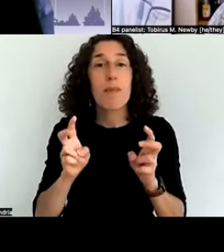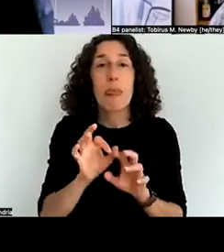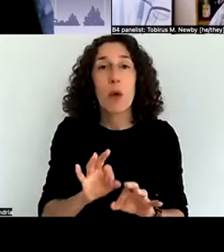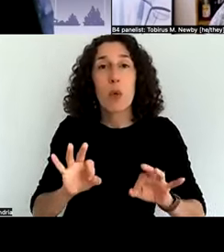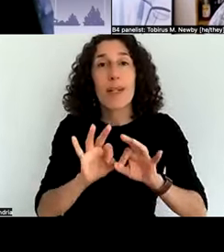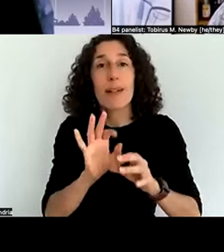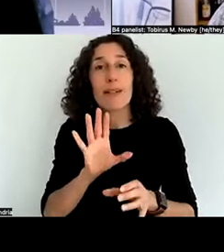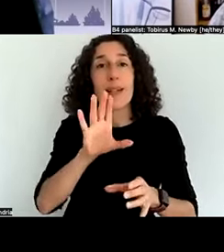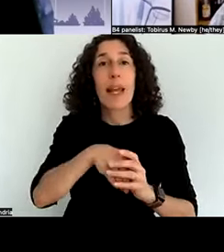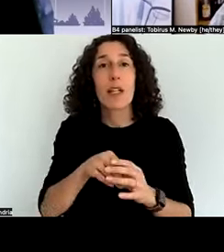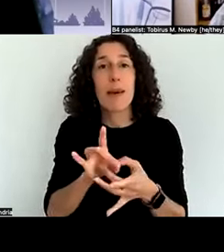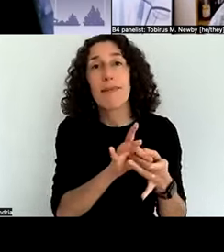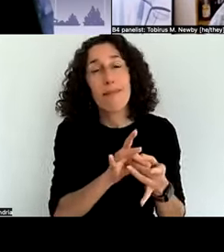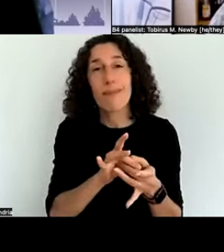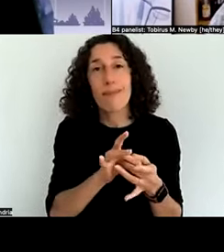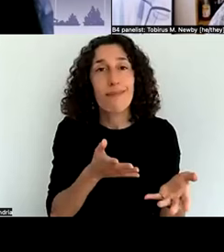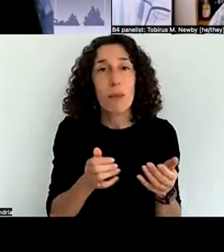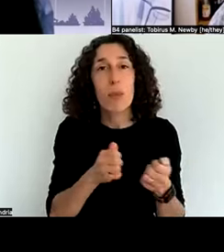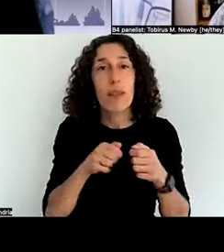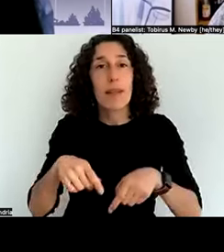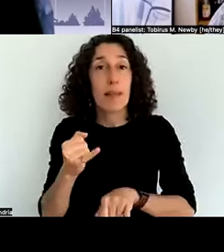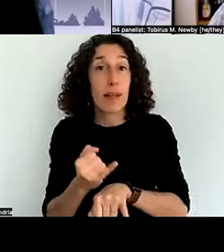conversation. Thank you.